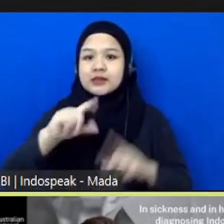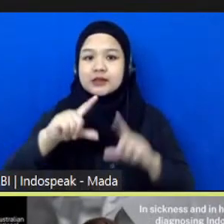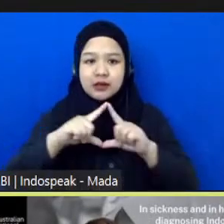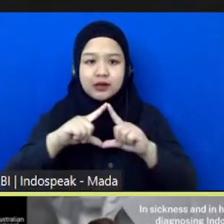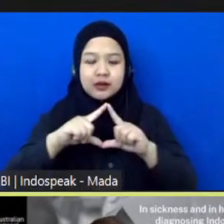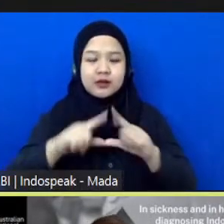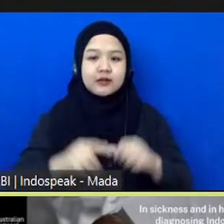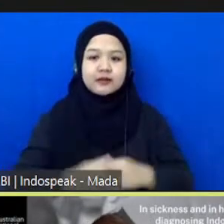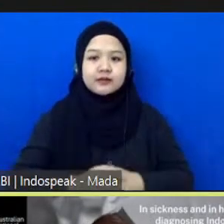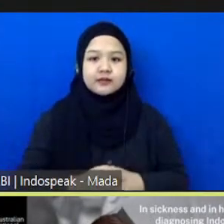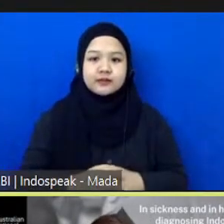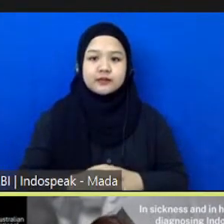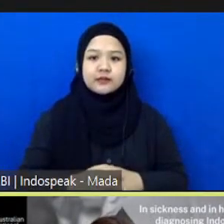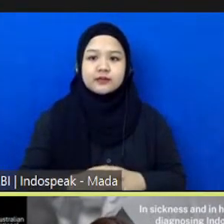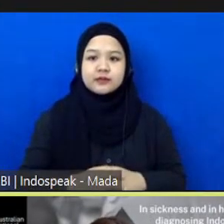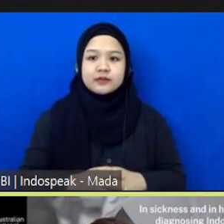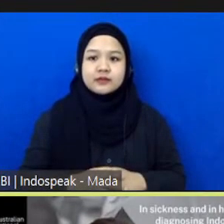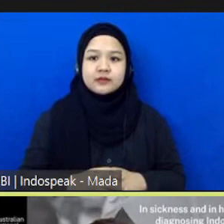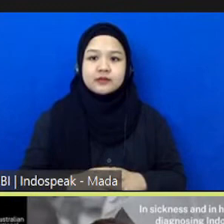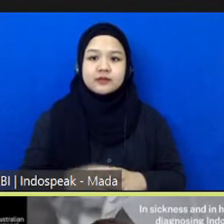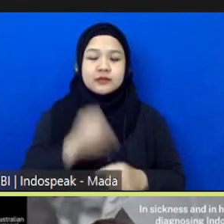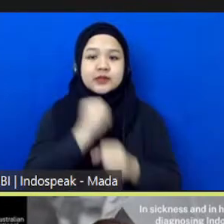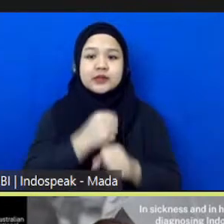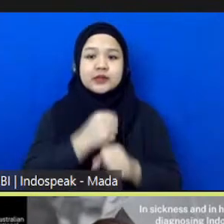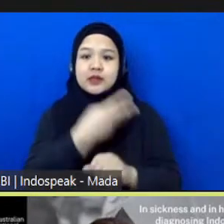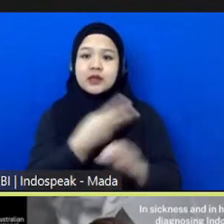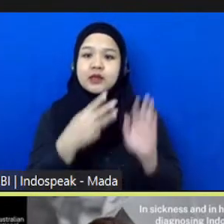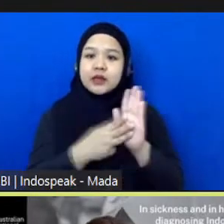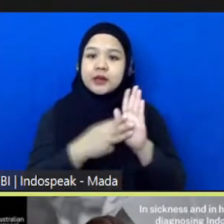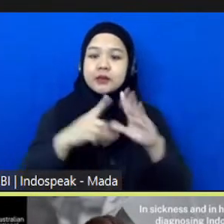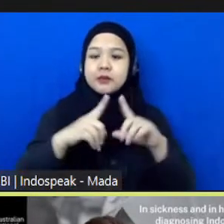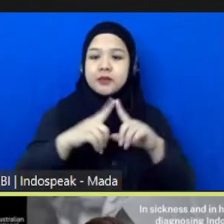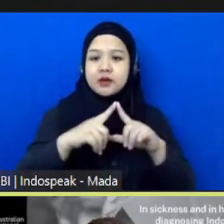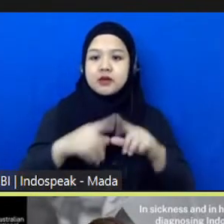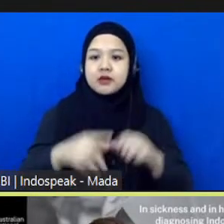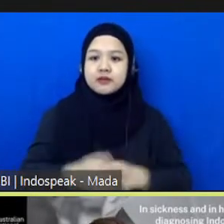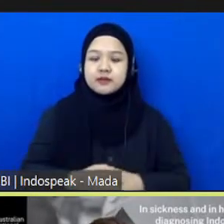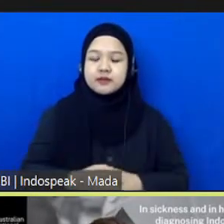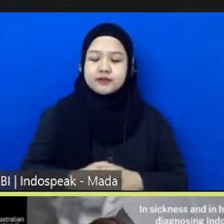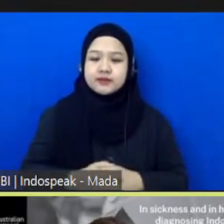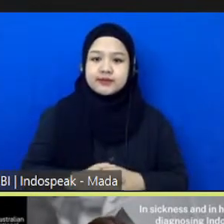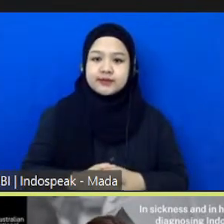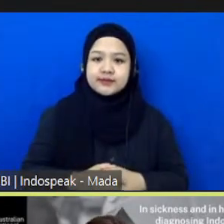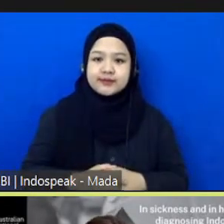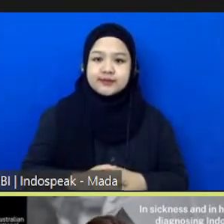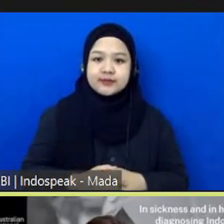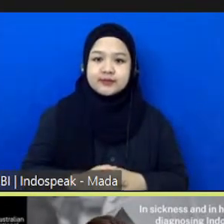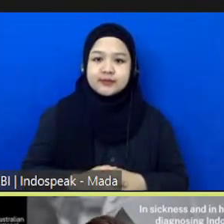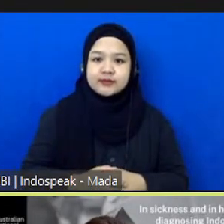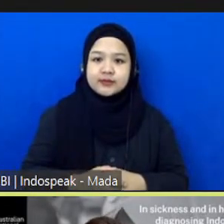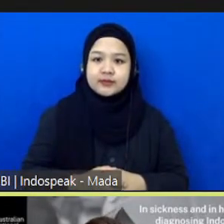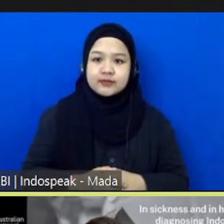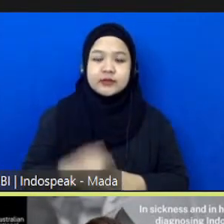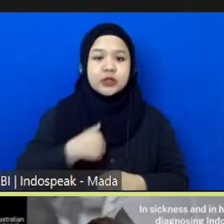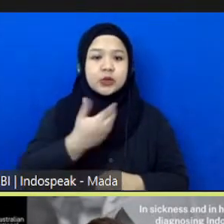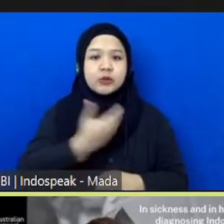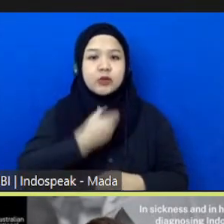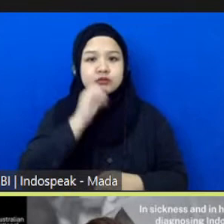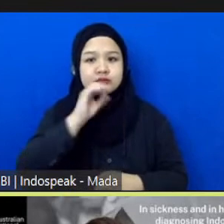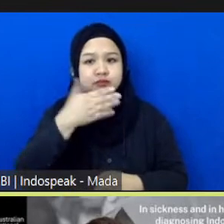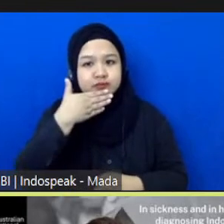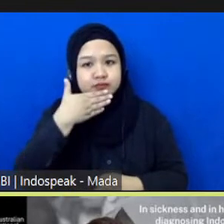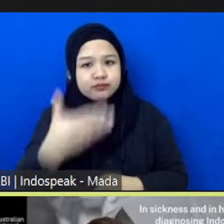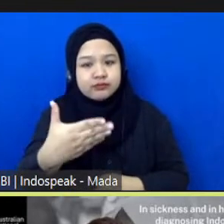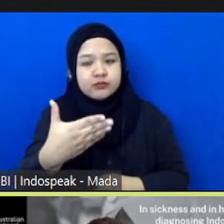Napitupulu, and Gemas Sadiadi. I would also like to thank those who provide